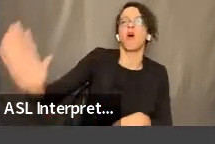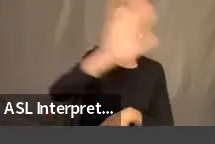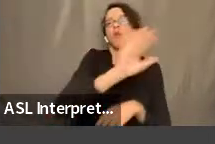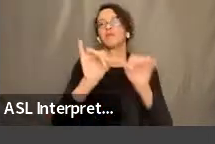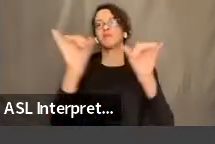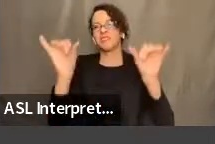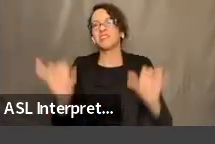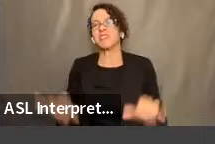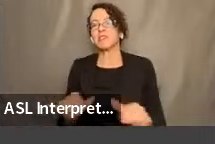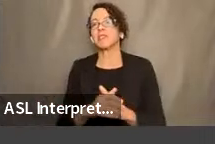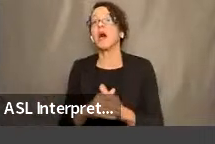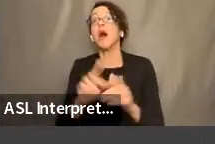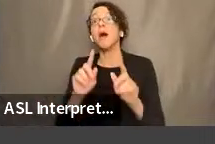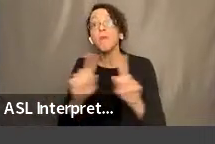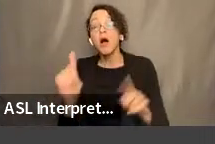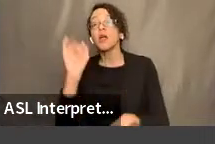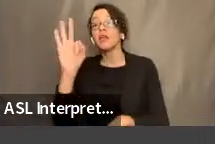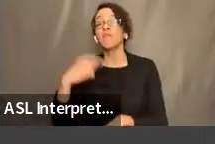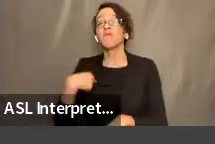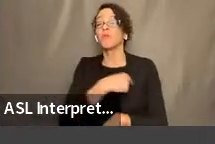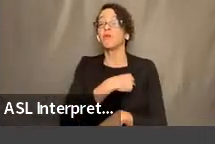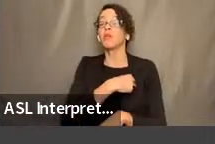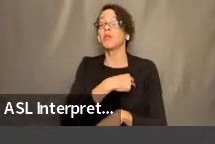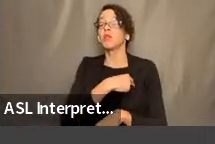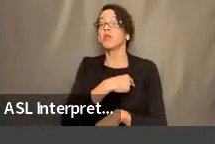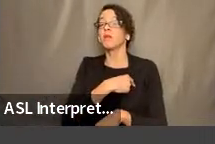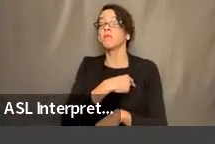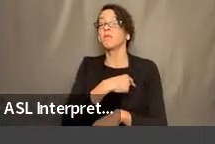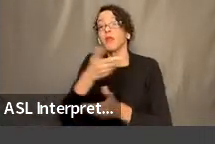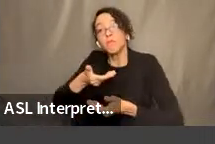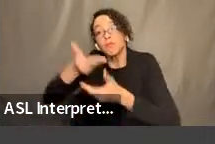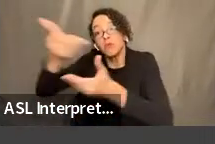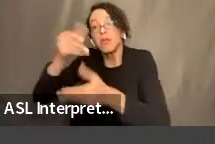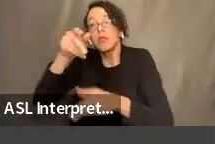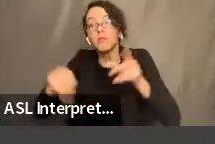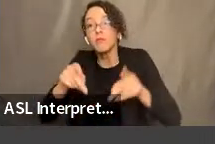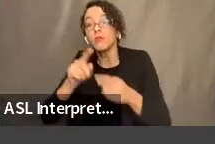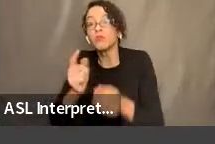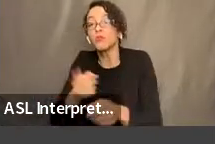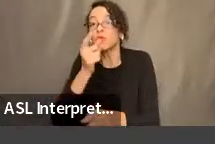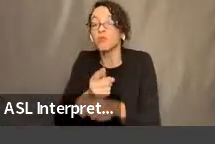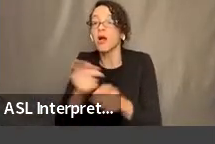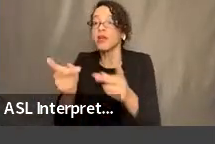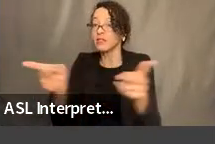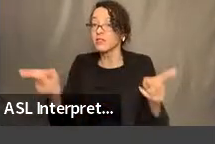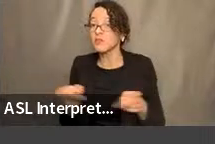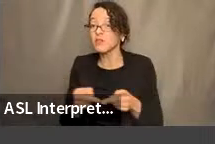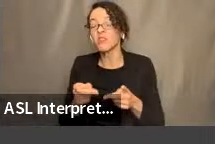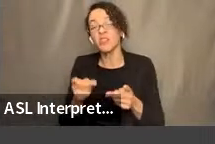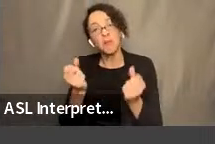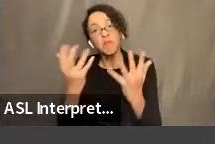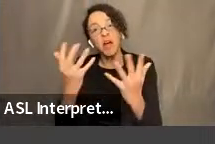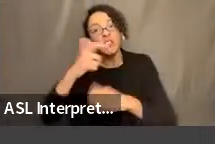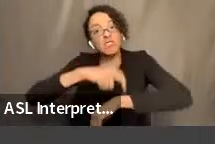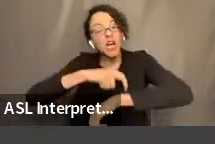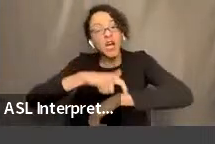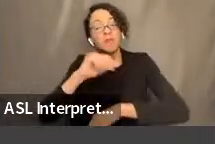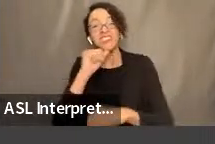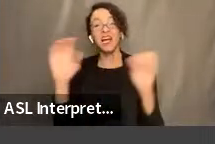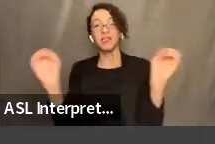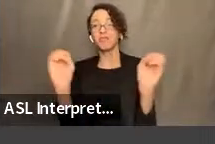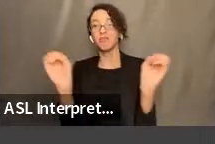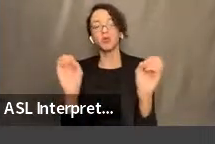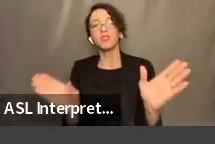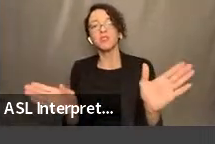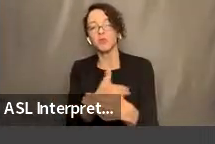the right destination, a lot of times that isn't an emergency room. So that would help with the hospital saturation issue.